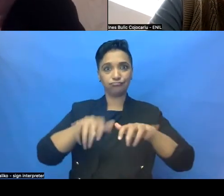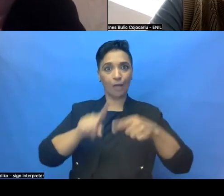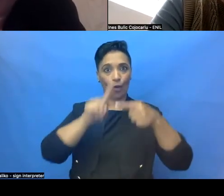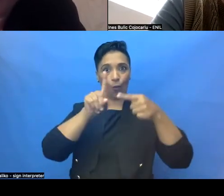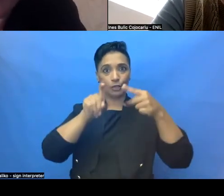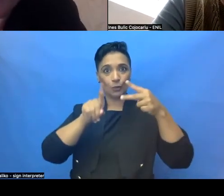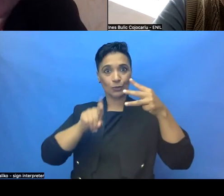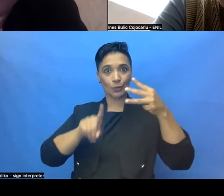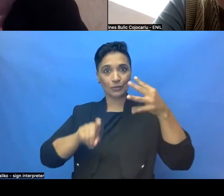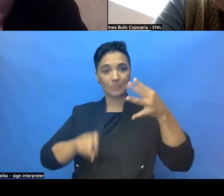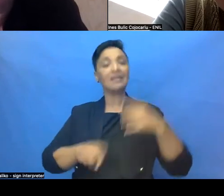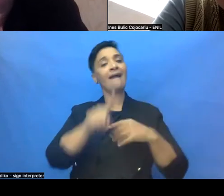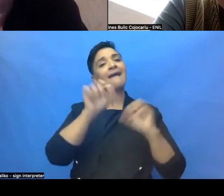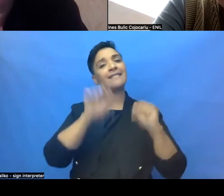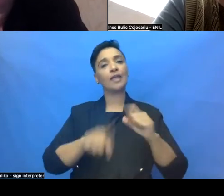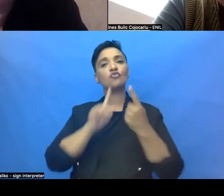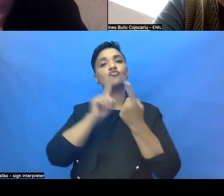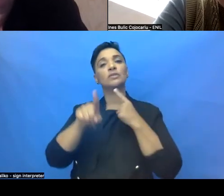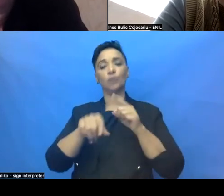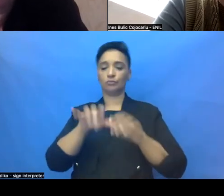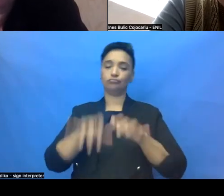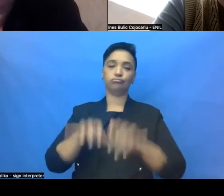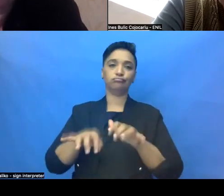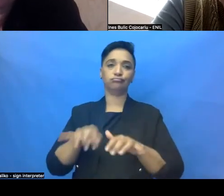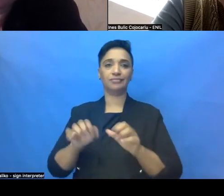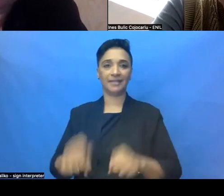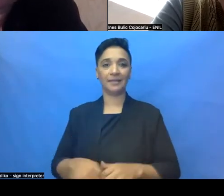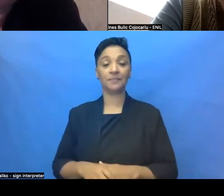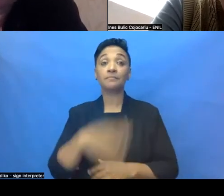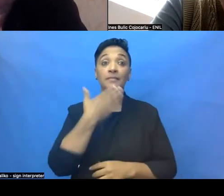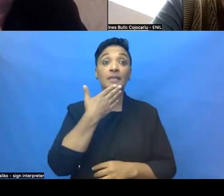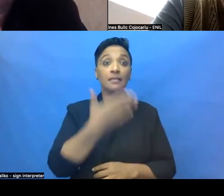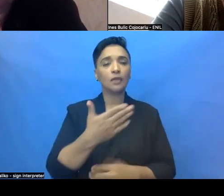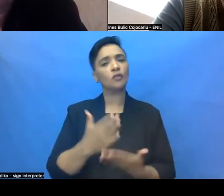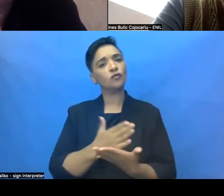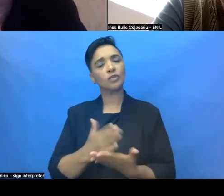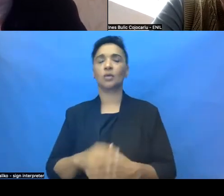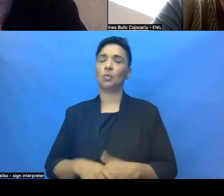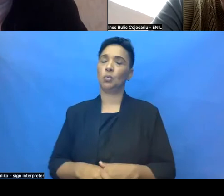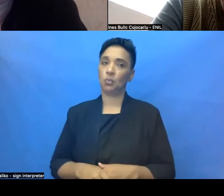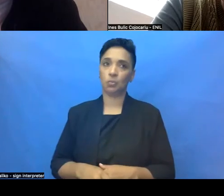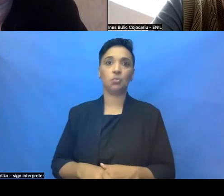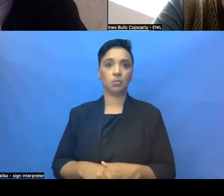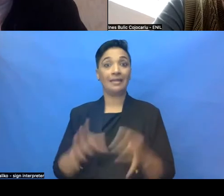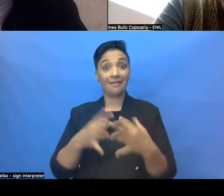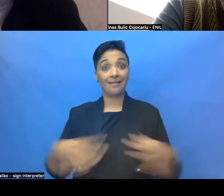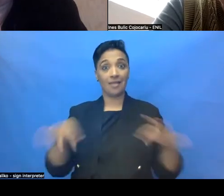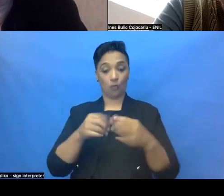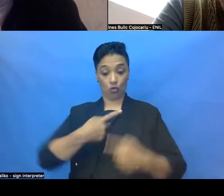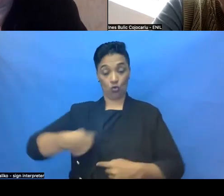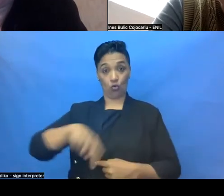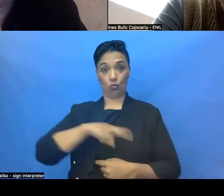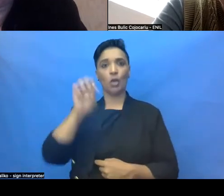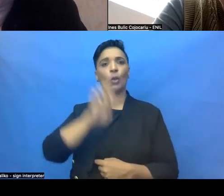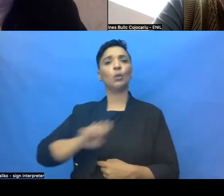feel free to engage with that. And thank you so much for sharing. It's so important that we, as the European disability rights